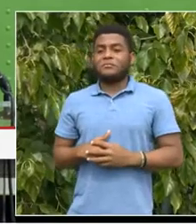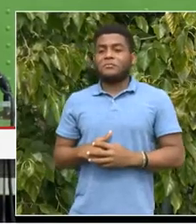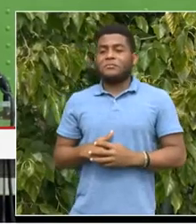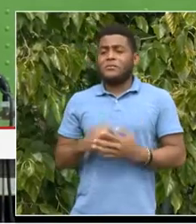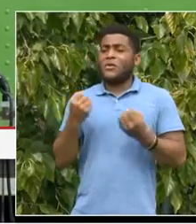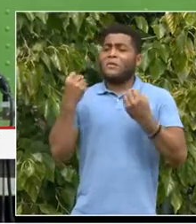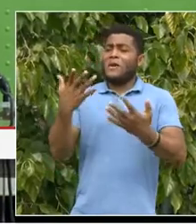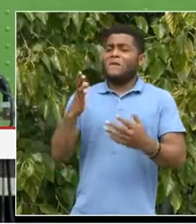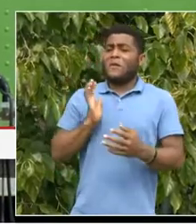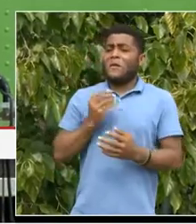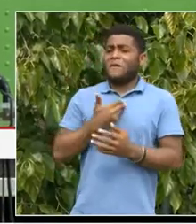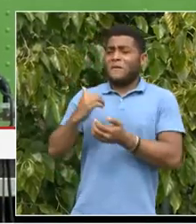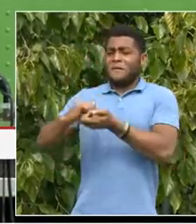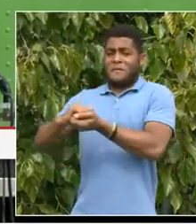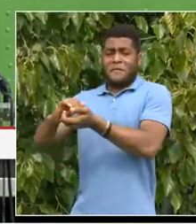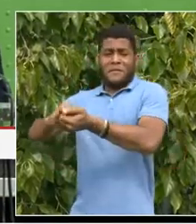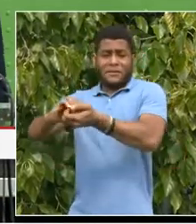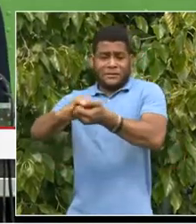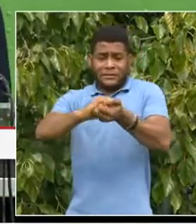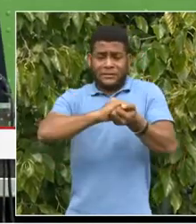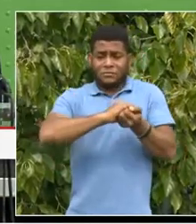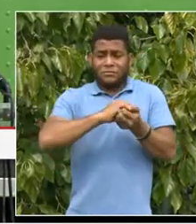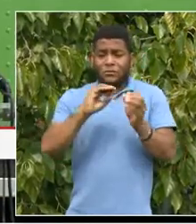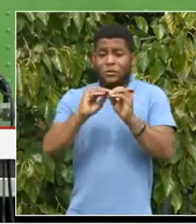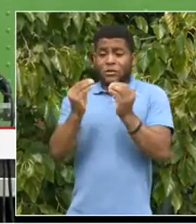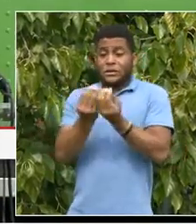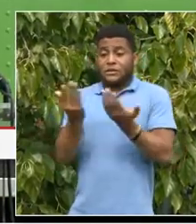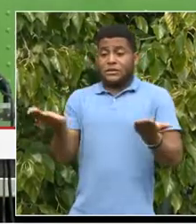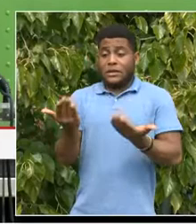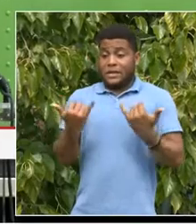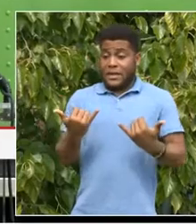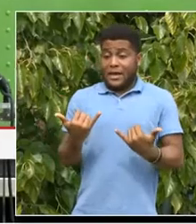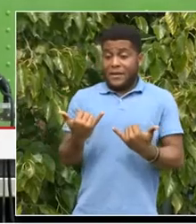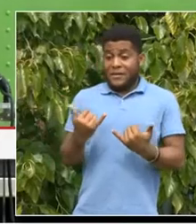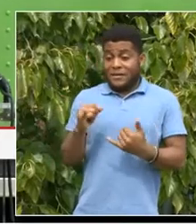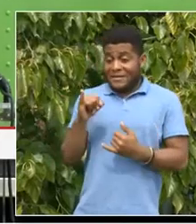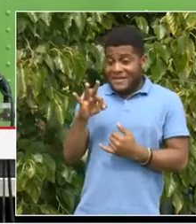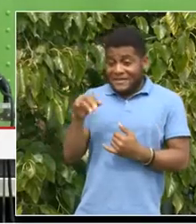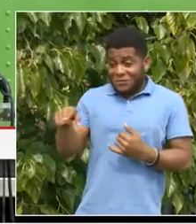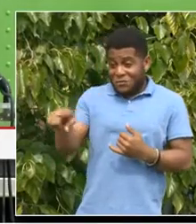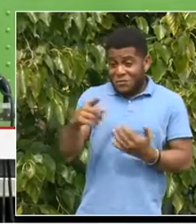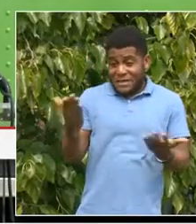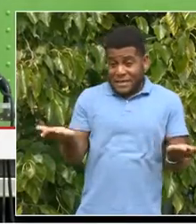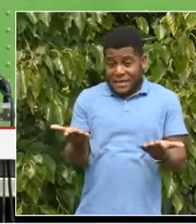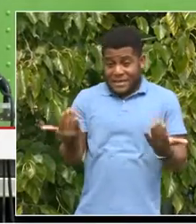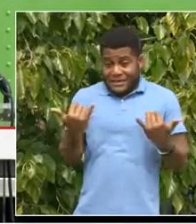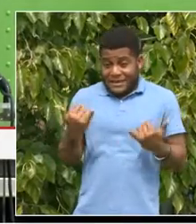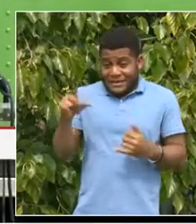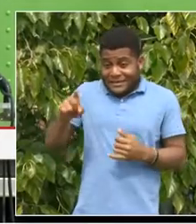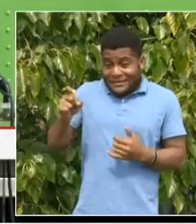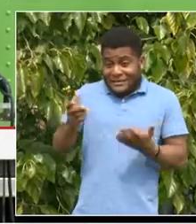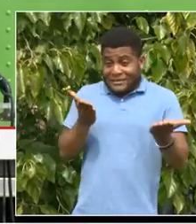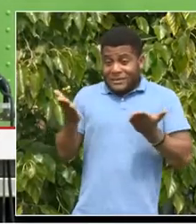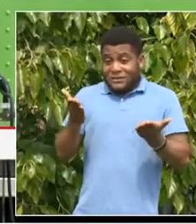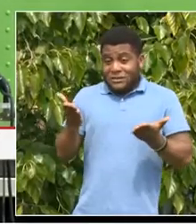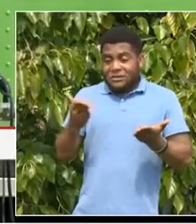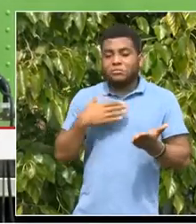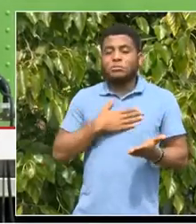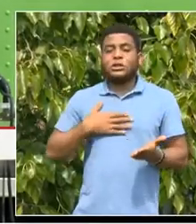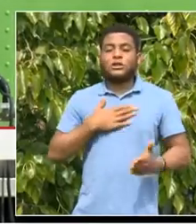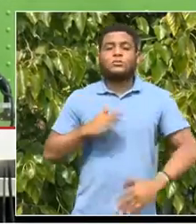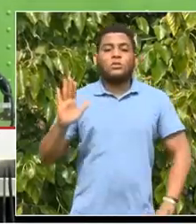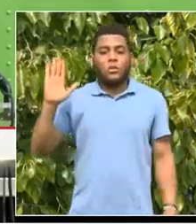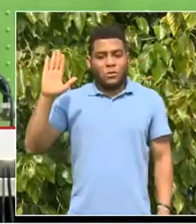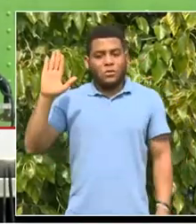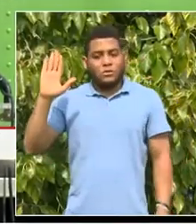you're here and you're in need of services, you can raise your hand to them. They can help get you an appointment to get enrolled. You can also give us a